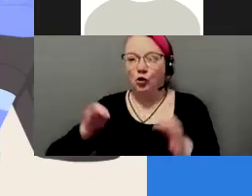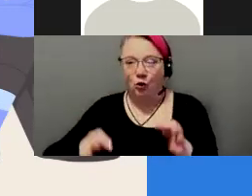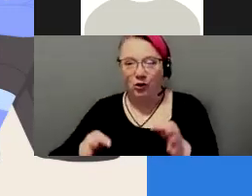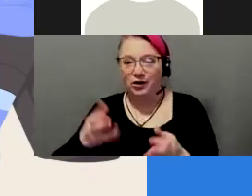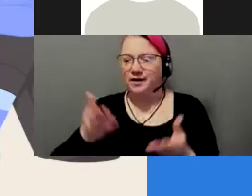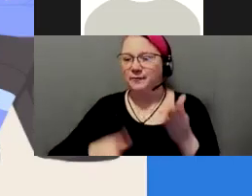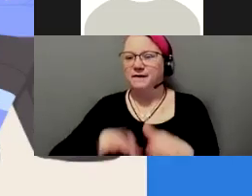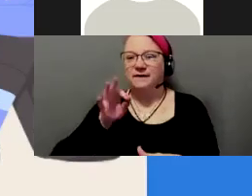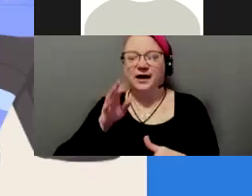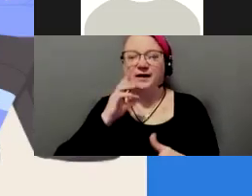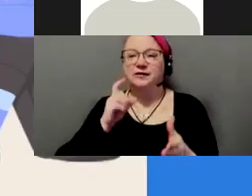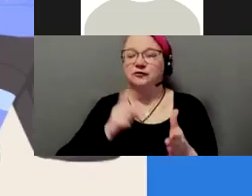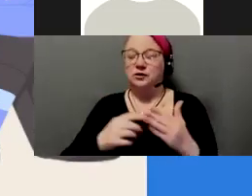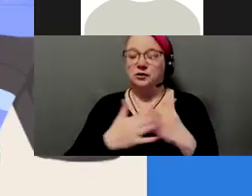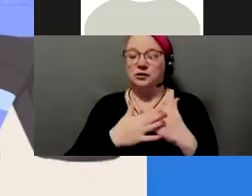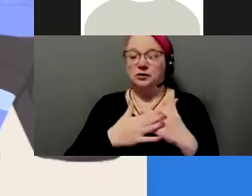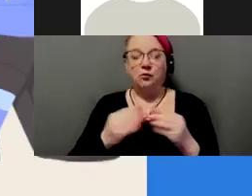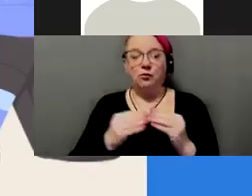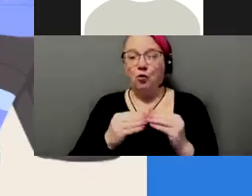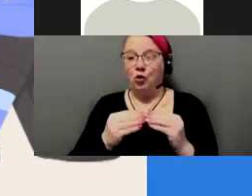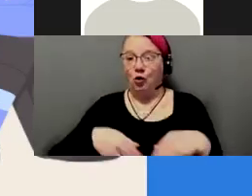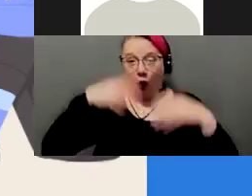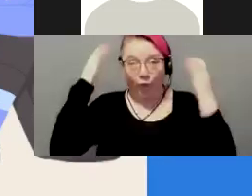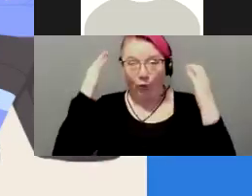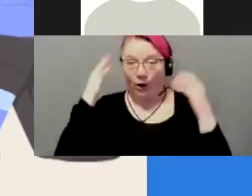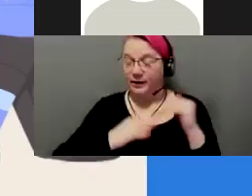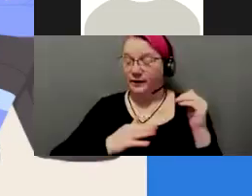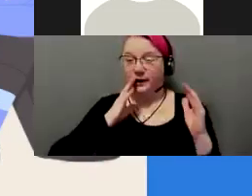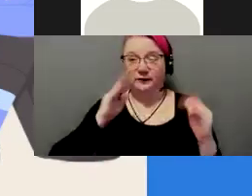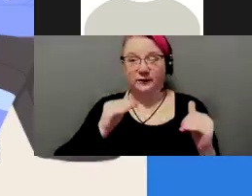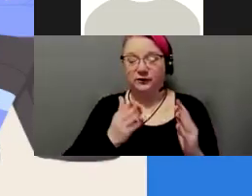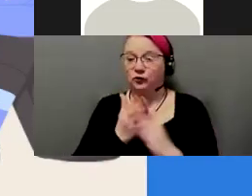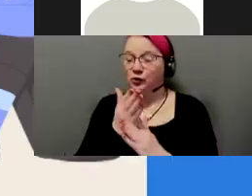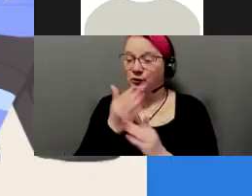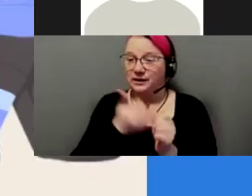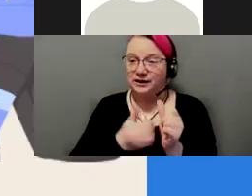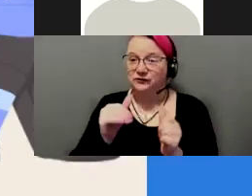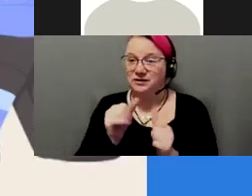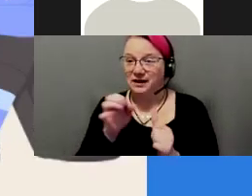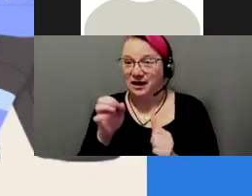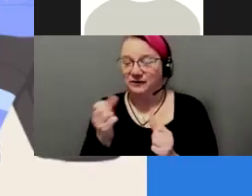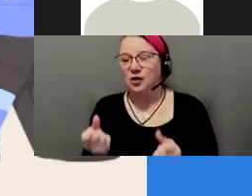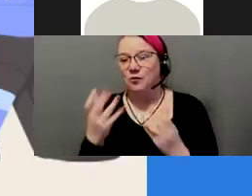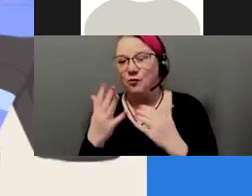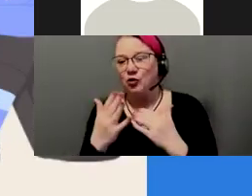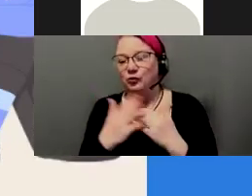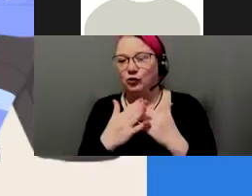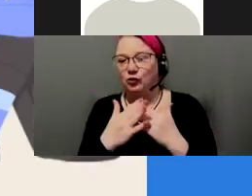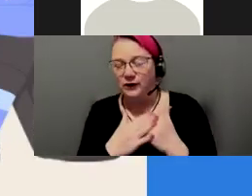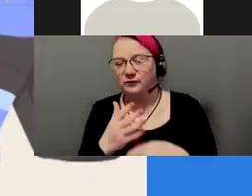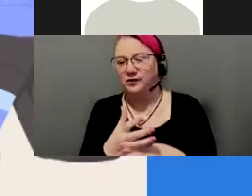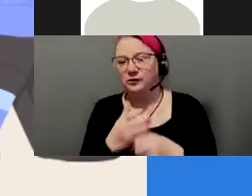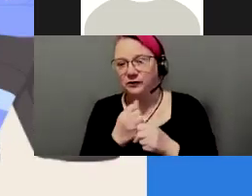these notifications more overwhelming than expected. Throughout each case, multiple notifications may be received about